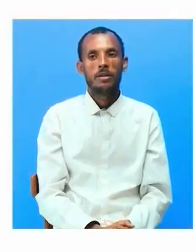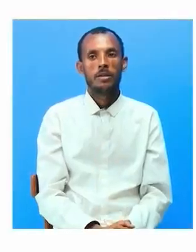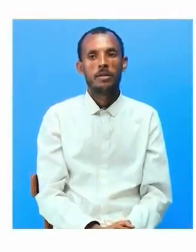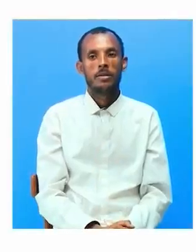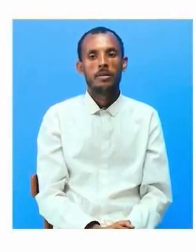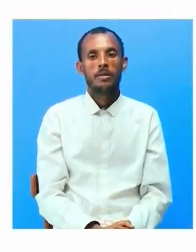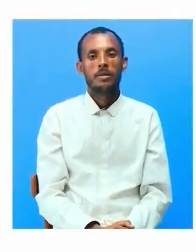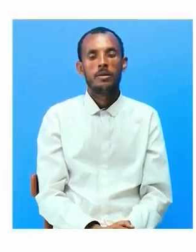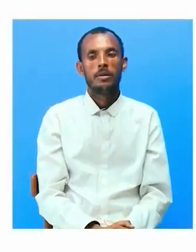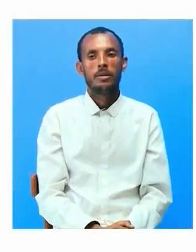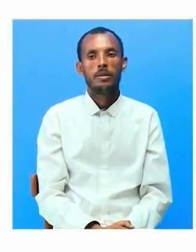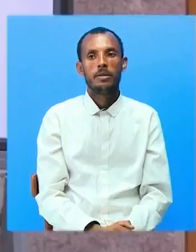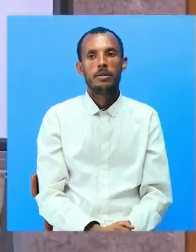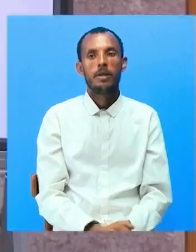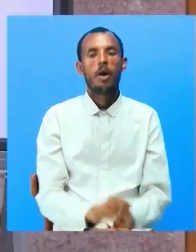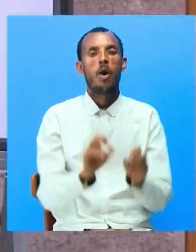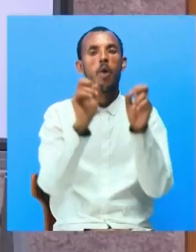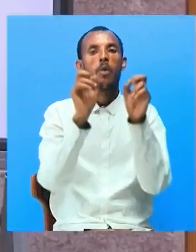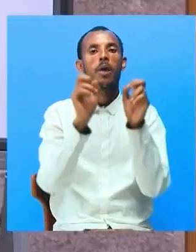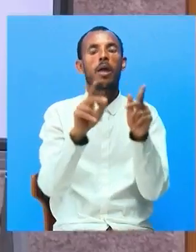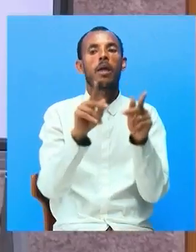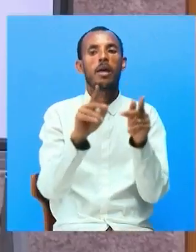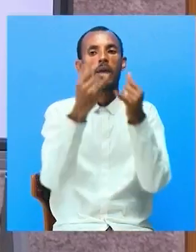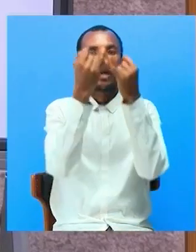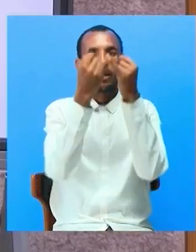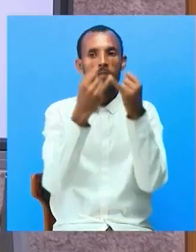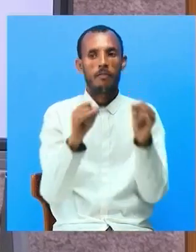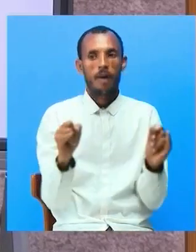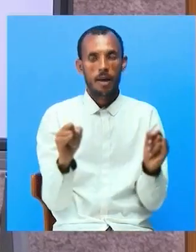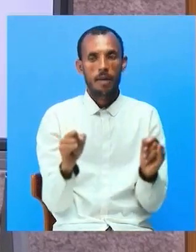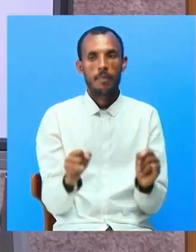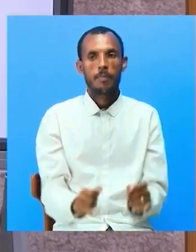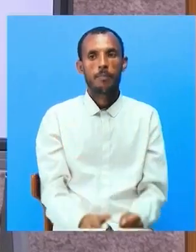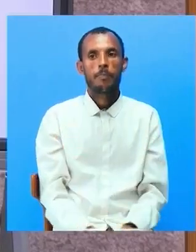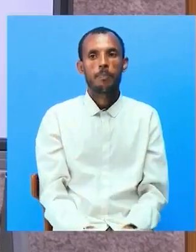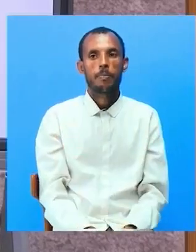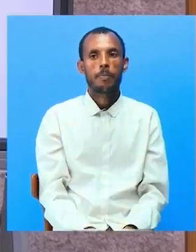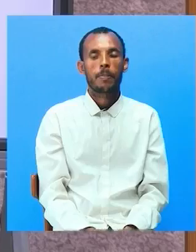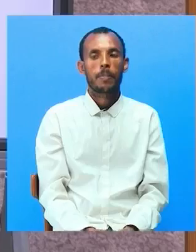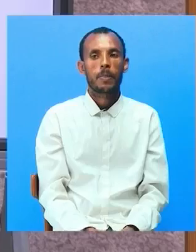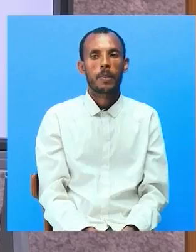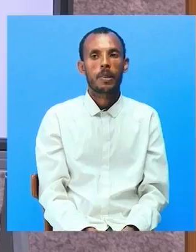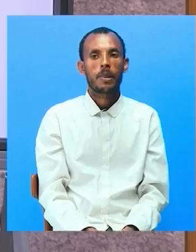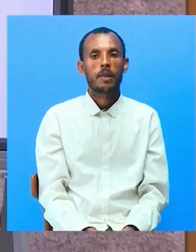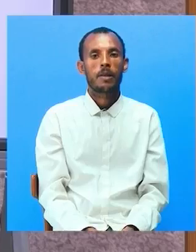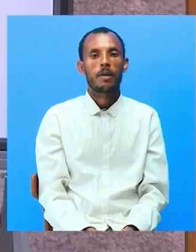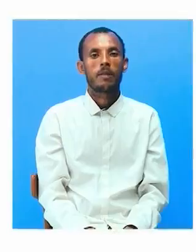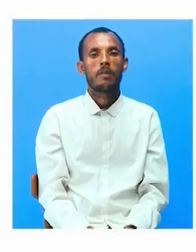Okay. Divide this one.